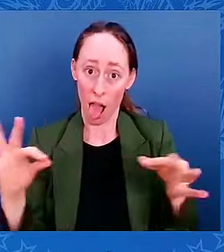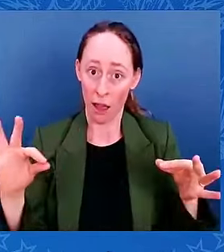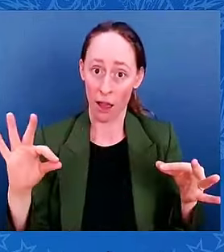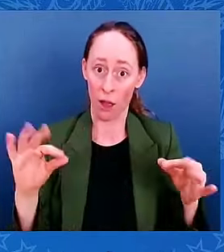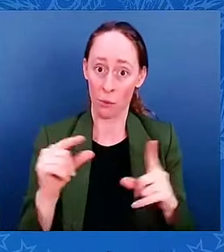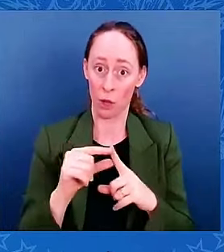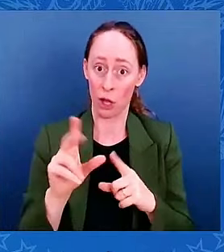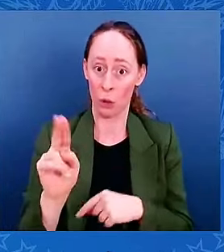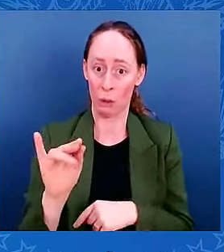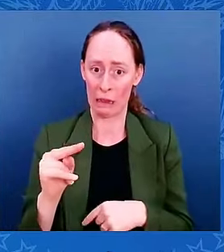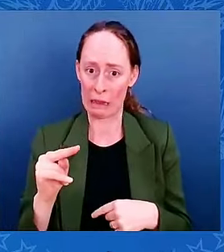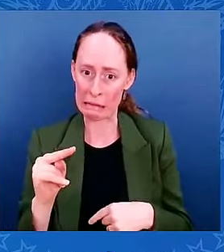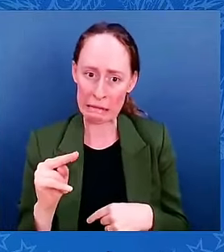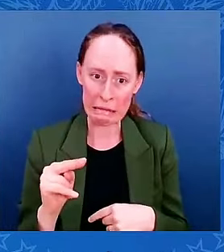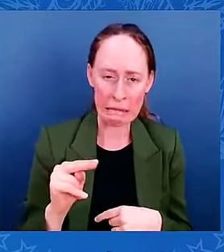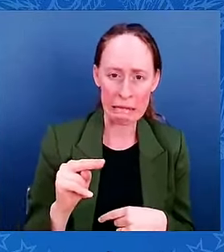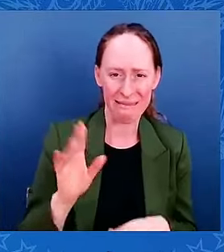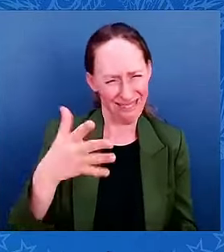Union.